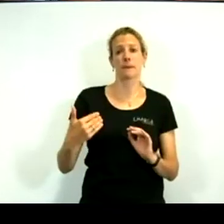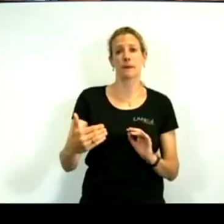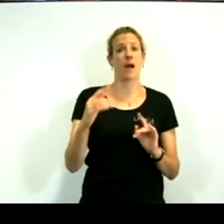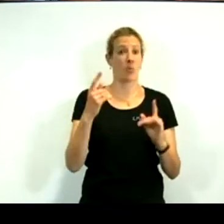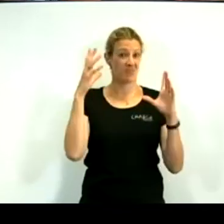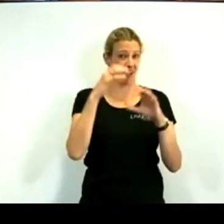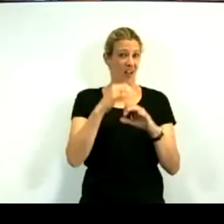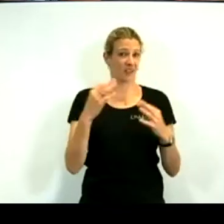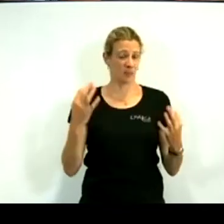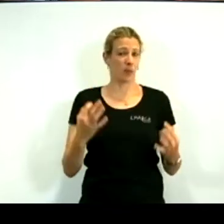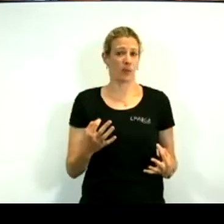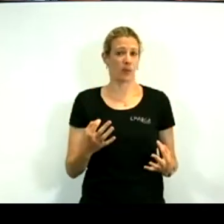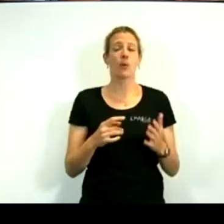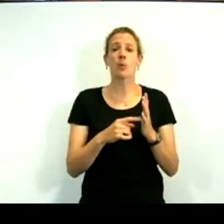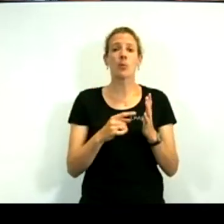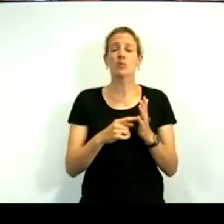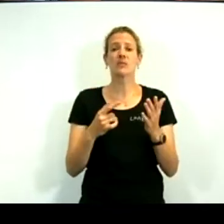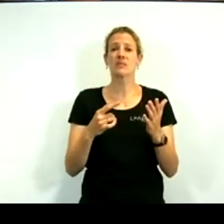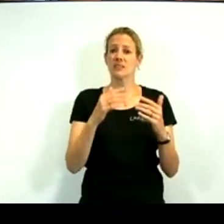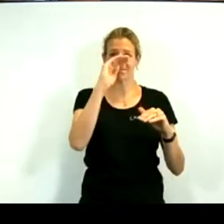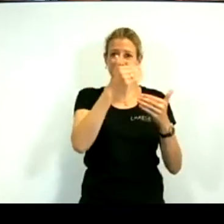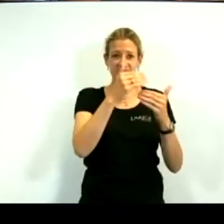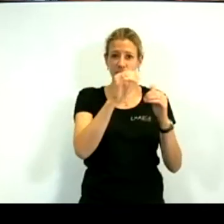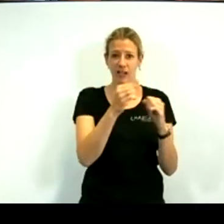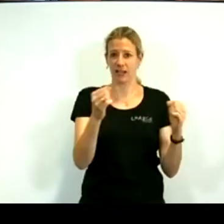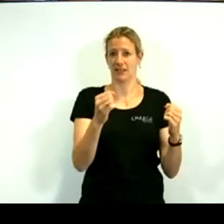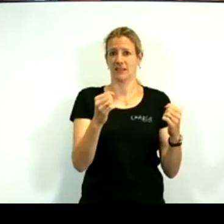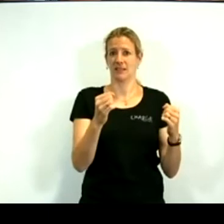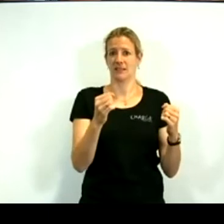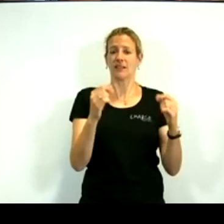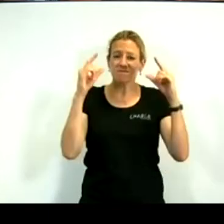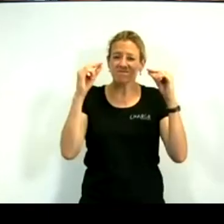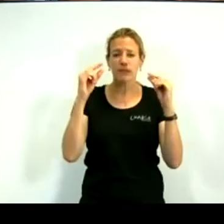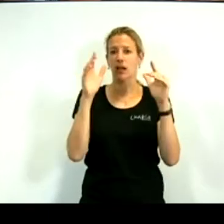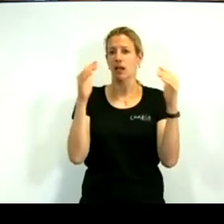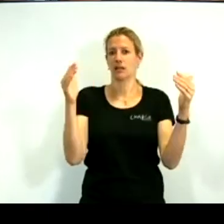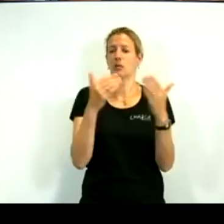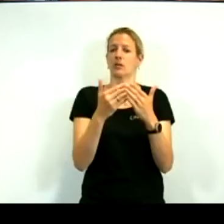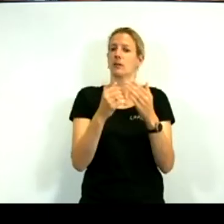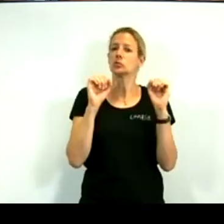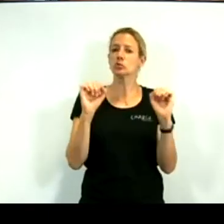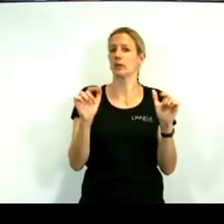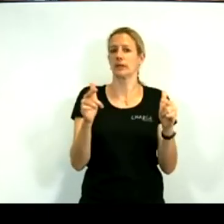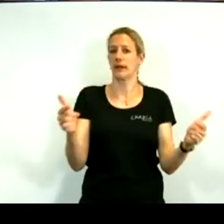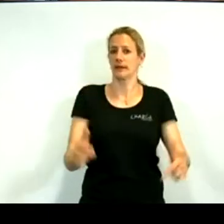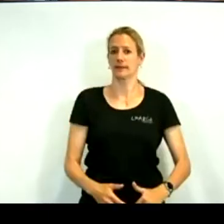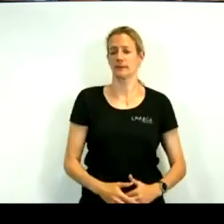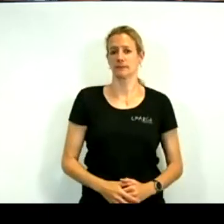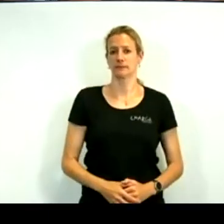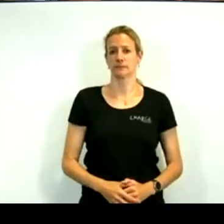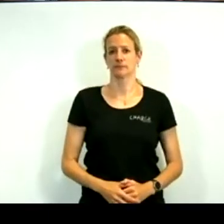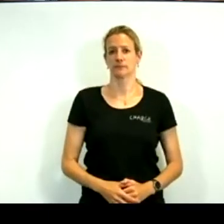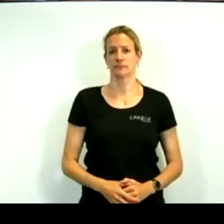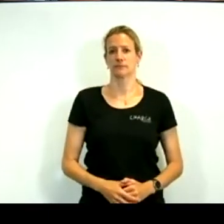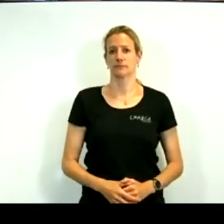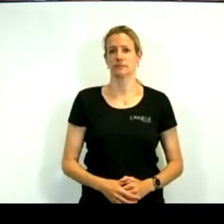the eyes don't even close when the child is asleep. And what is sometimes done for that problem,